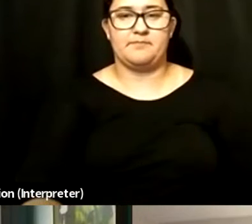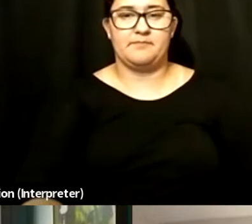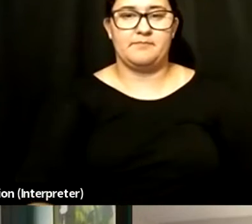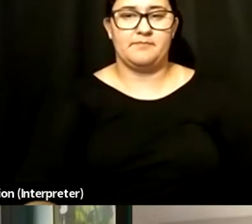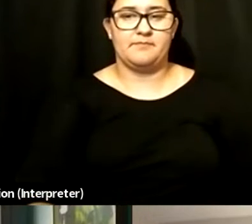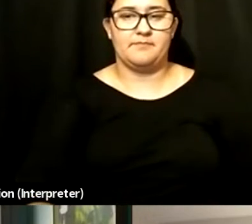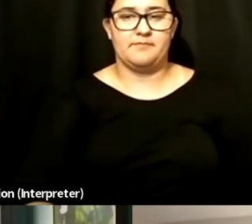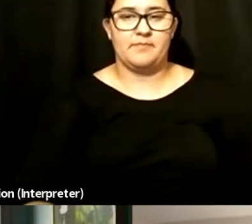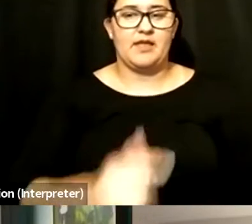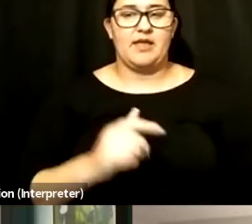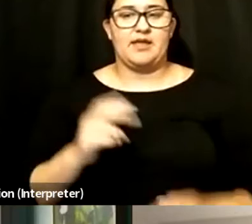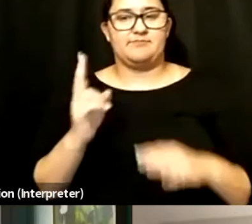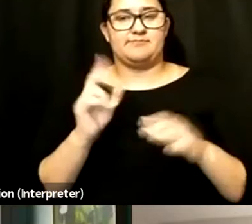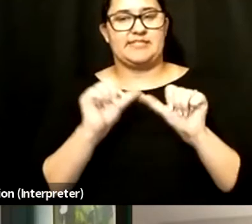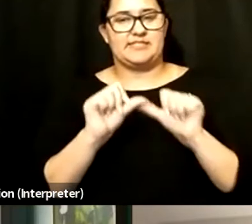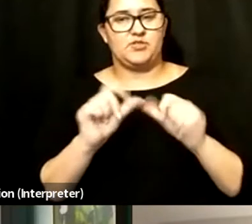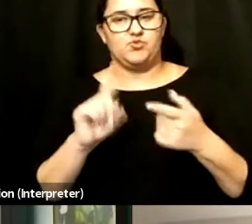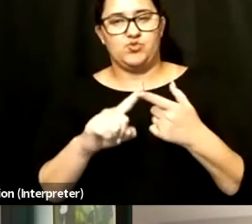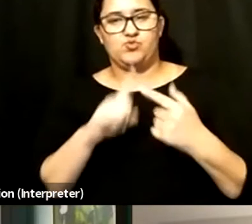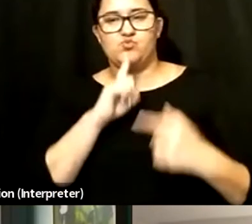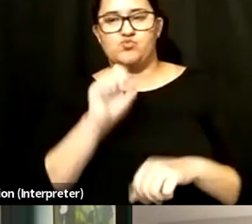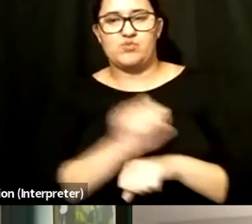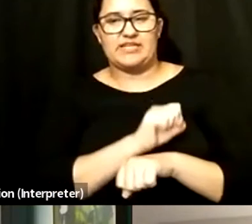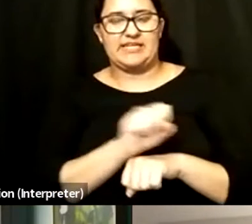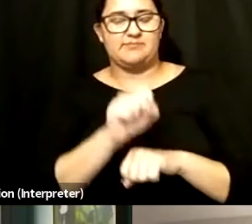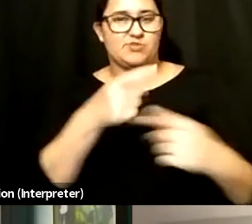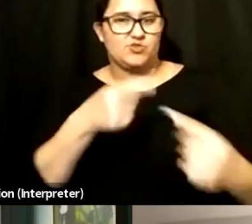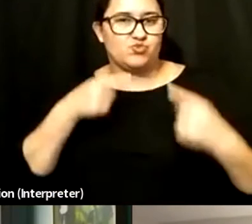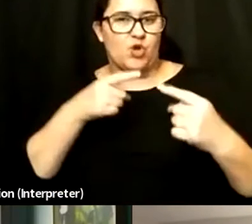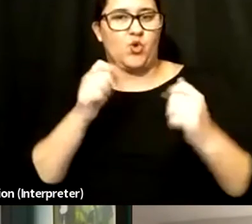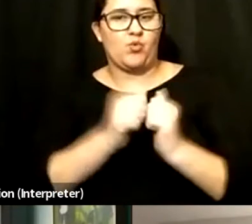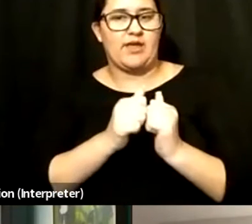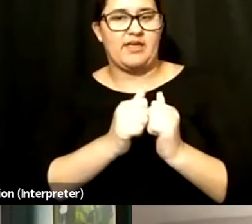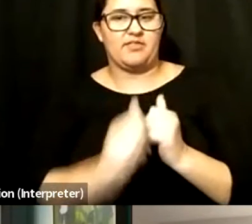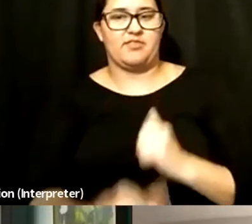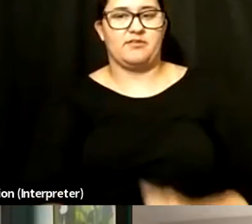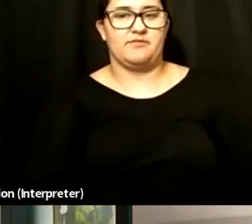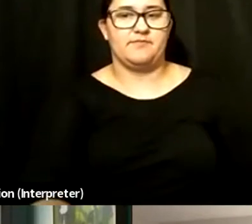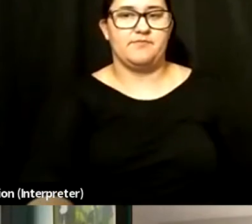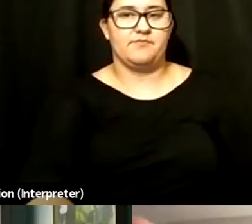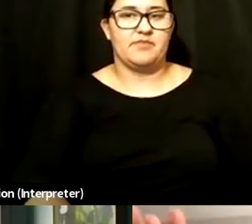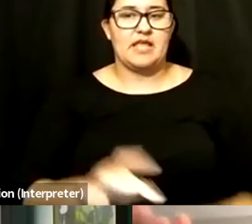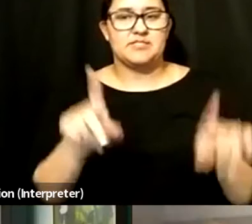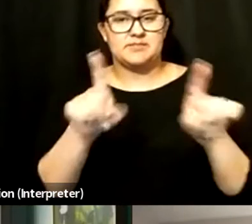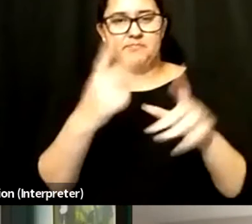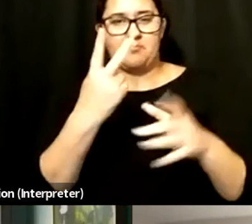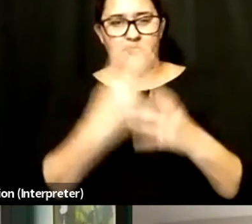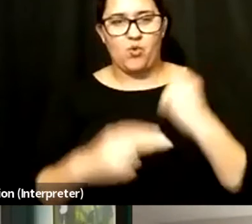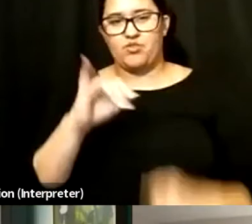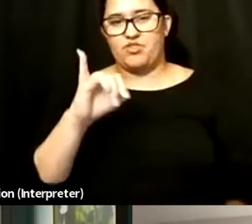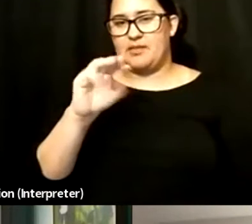to sort of struggle with. And as Imani and Kara both said, you know, like, I'm getting